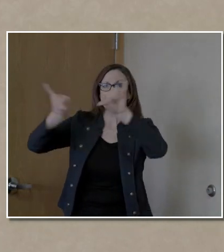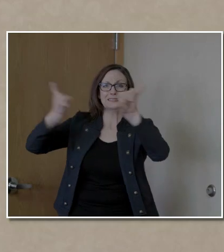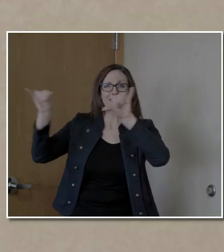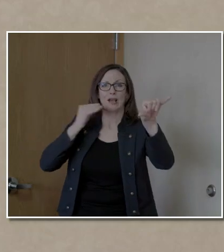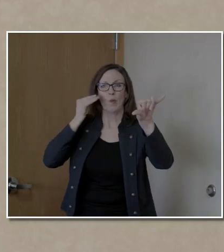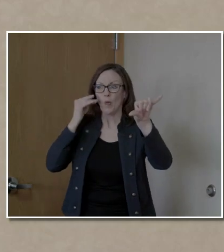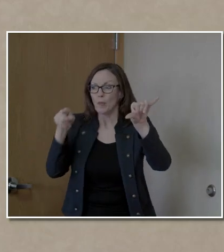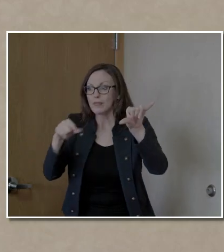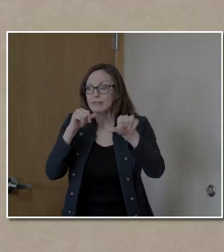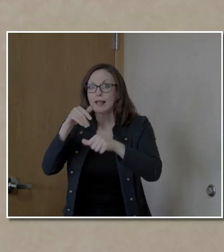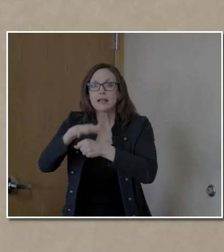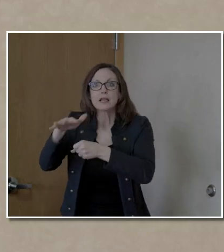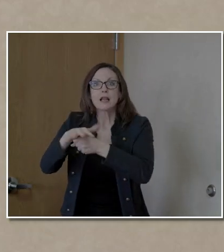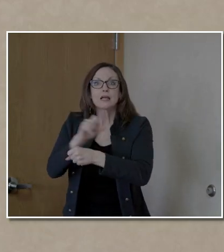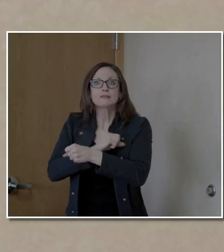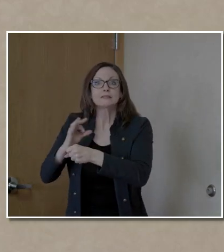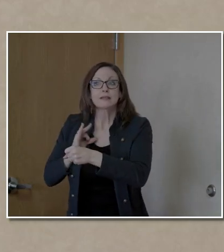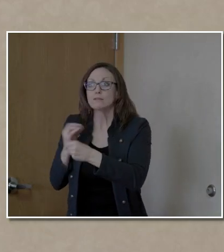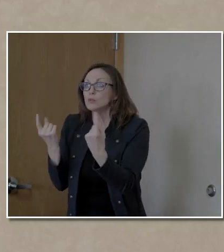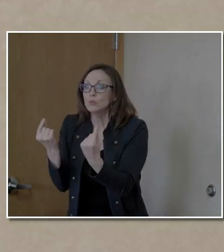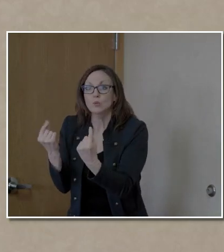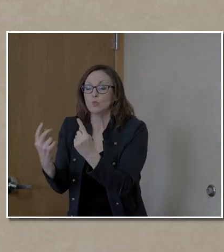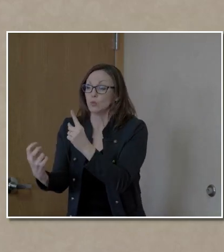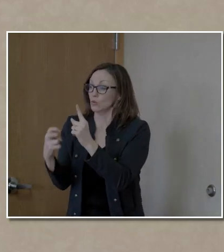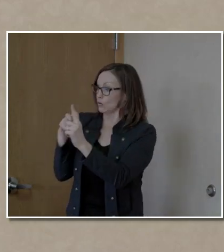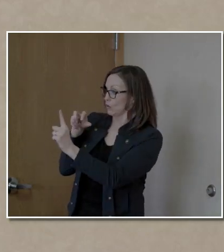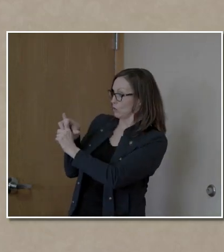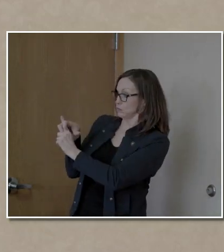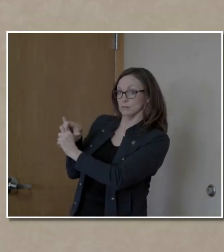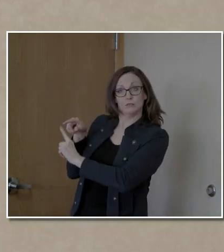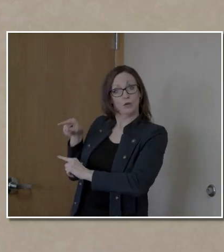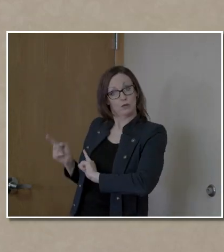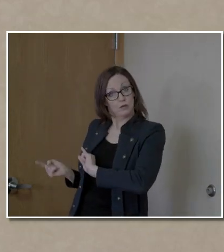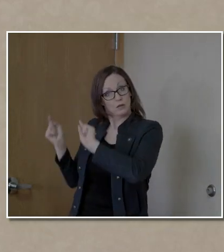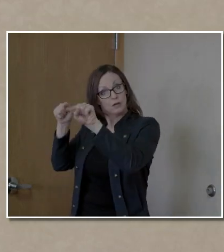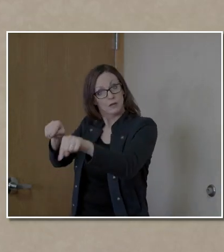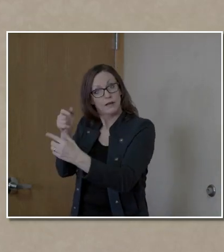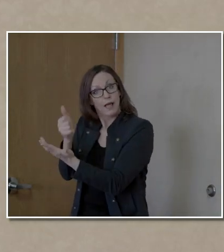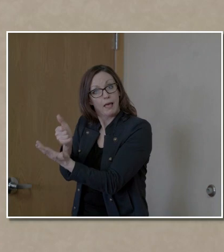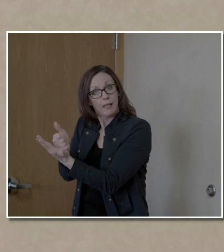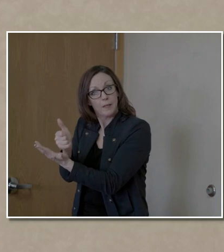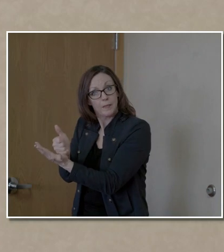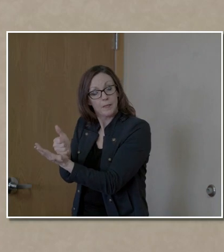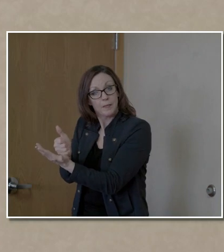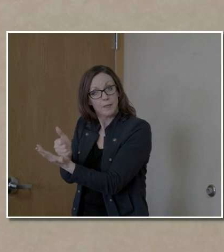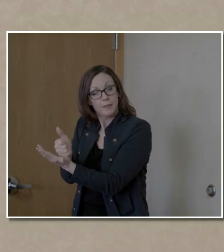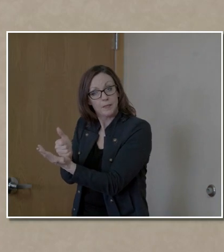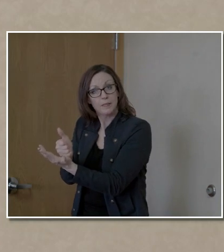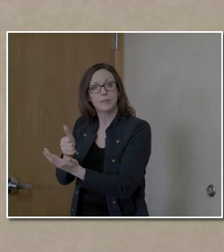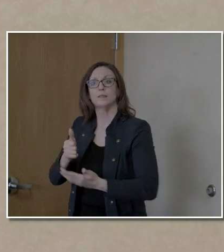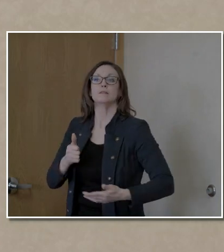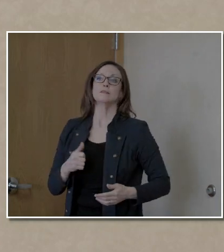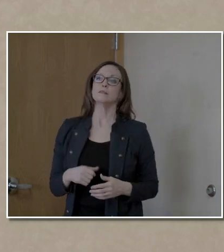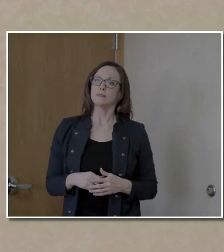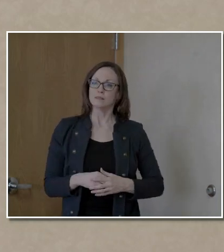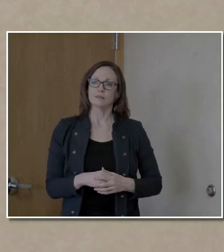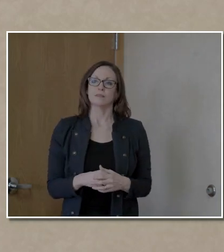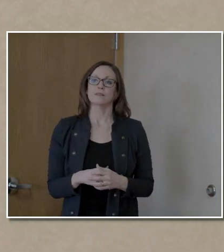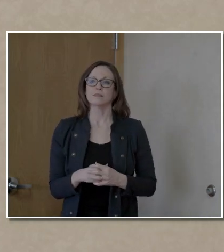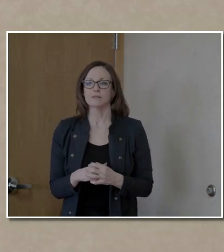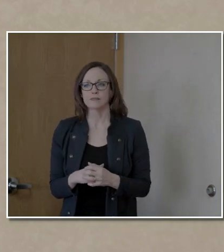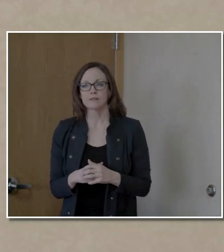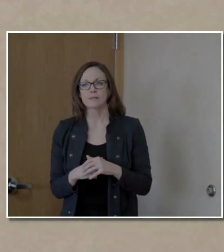decades-long mission of the Wisconsin National Guard to augment the Department of Corrections in case of a